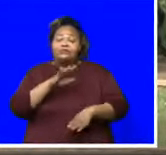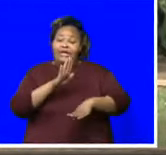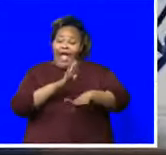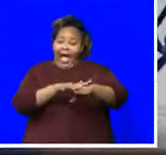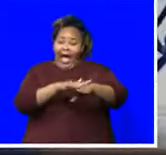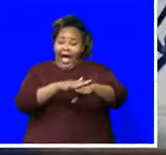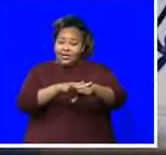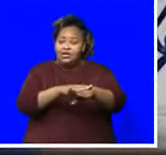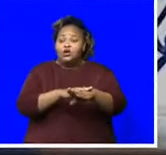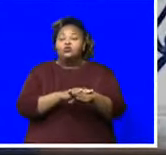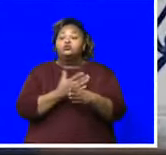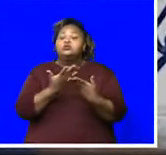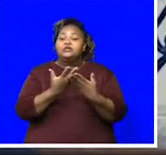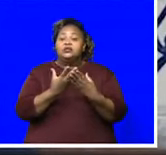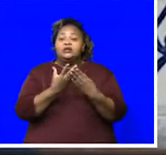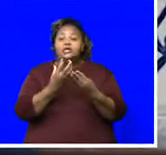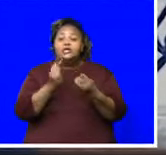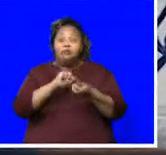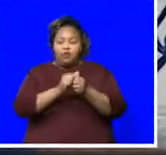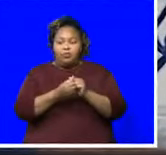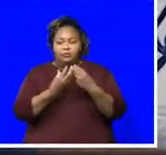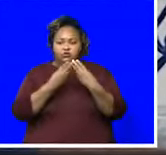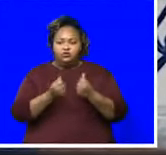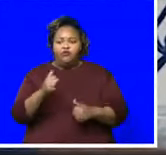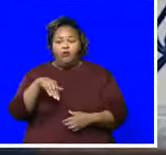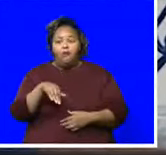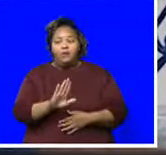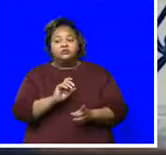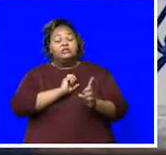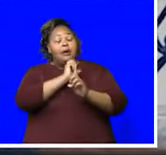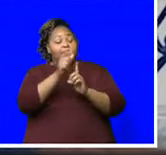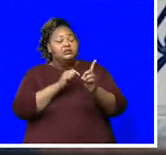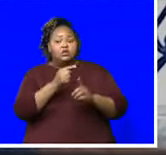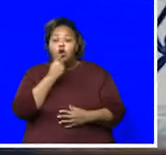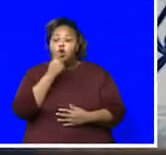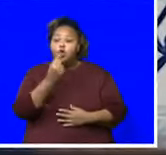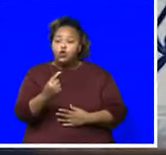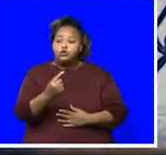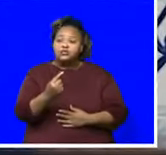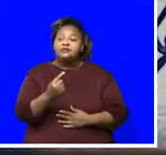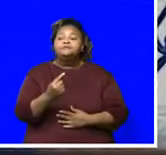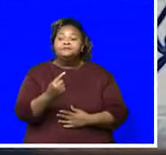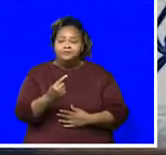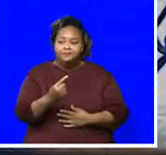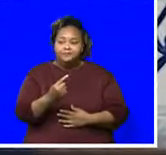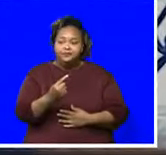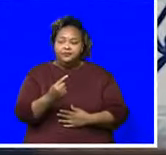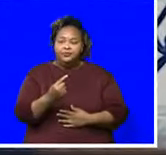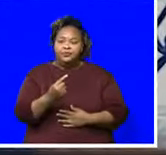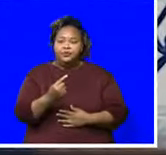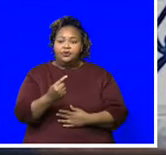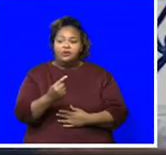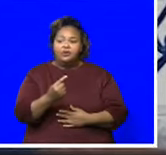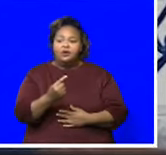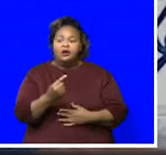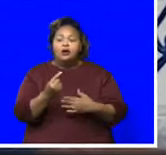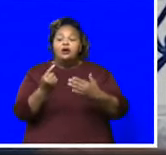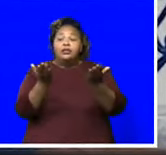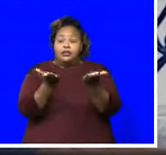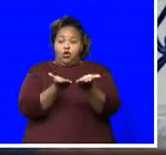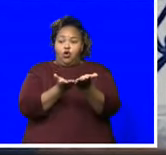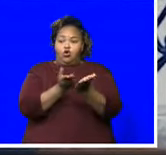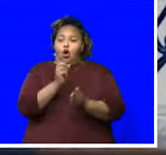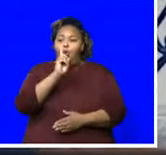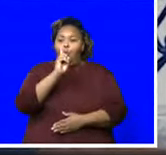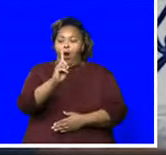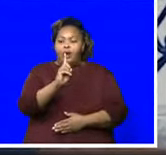soqinisa khona phatho ke uvetile ukuthi kwamanje tikolo bekathi timelelwe nguthishela munye waswati ngesikolwa Ganzi